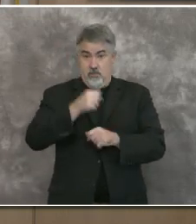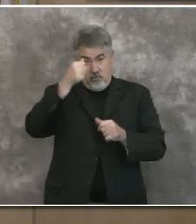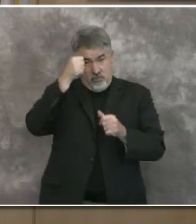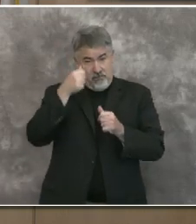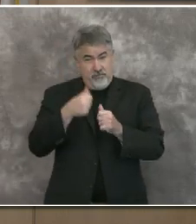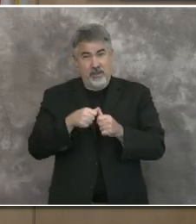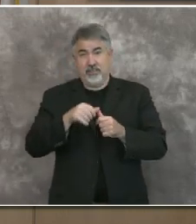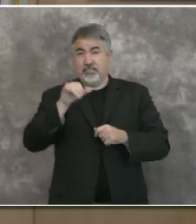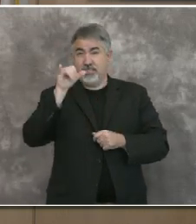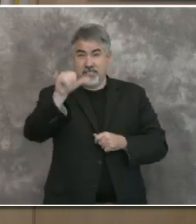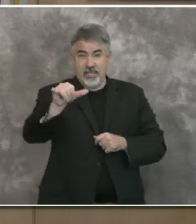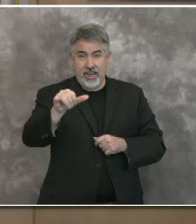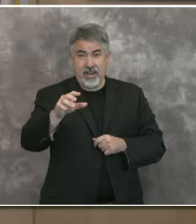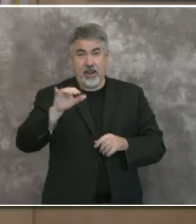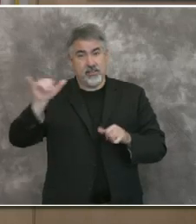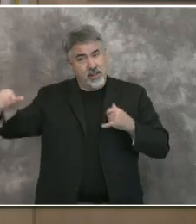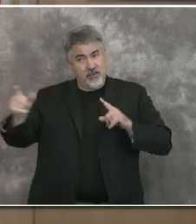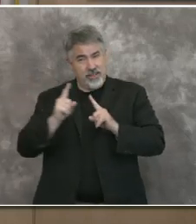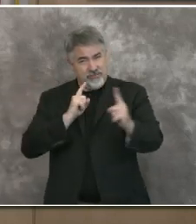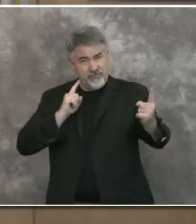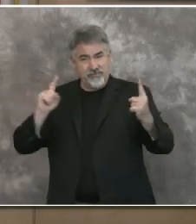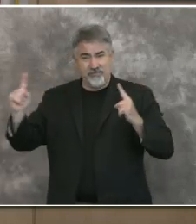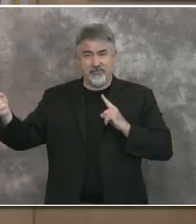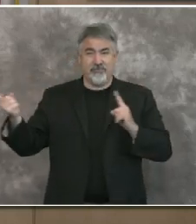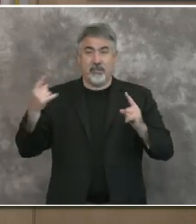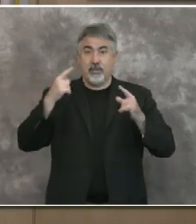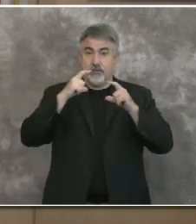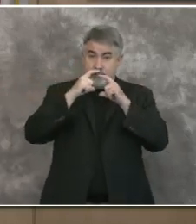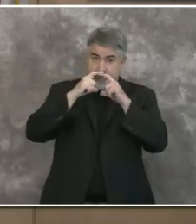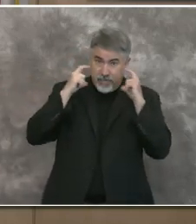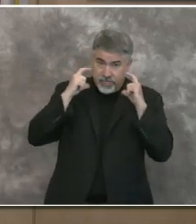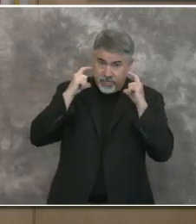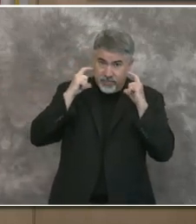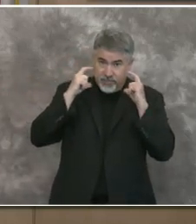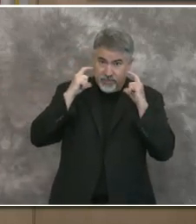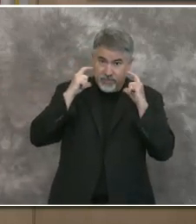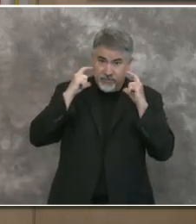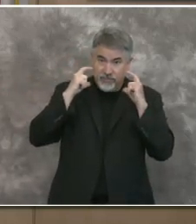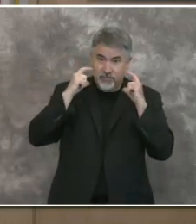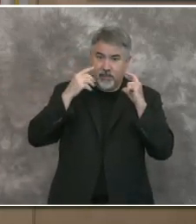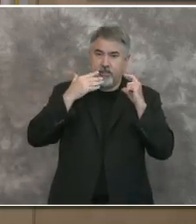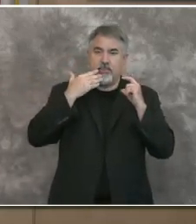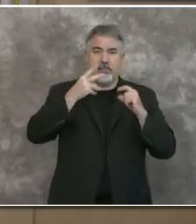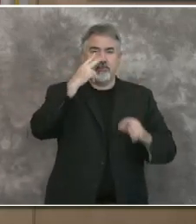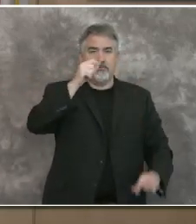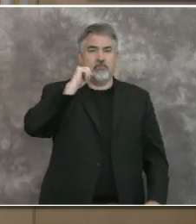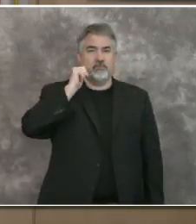place, maintain your space, and cover your face. Thank you. We'll see you tomorrow at 2:30.